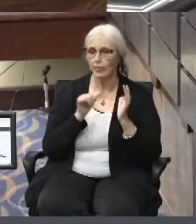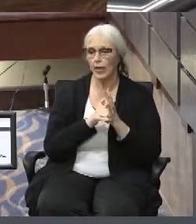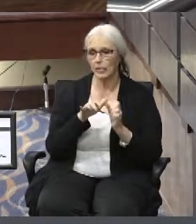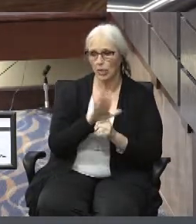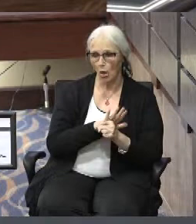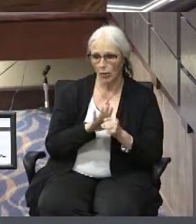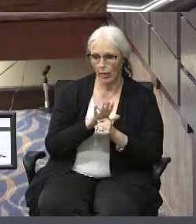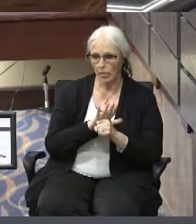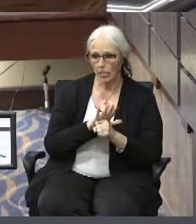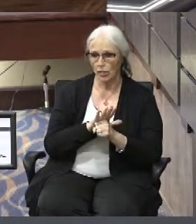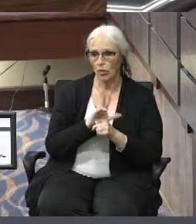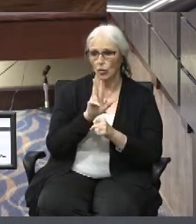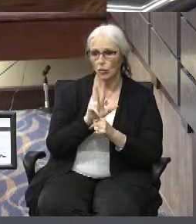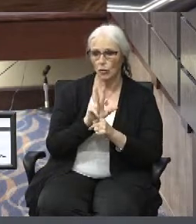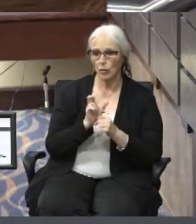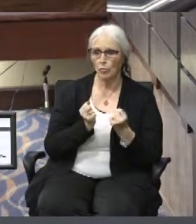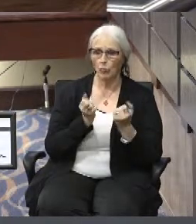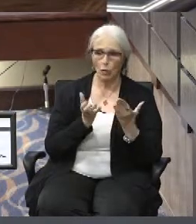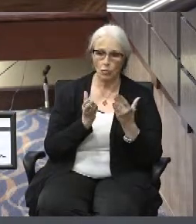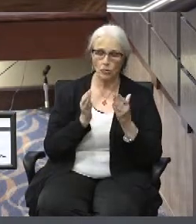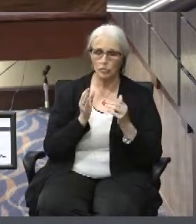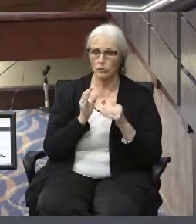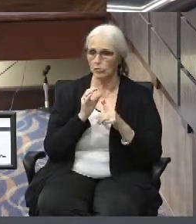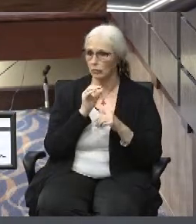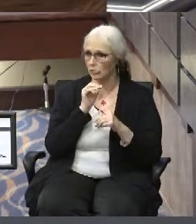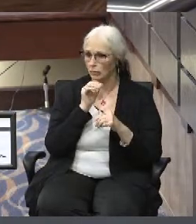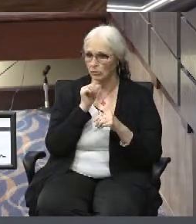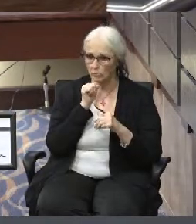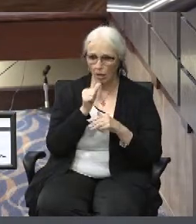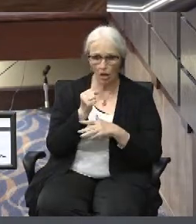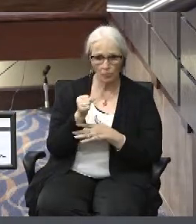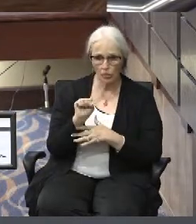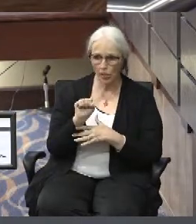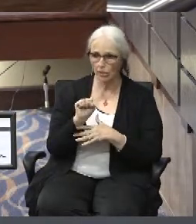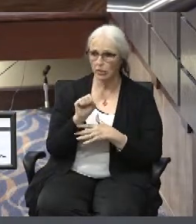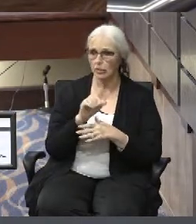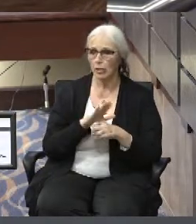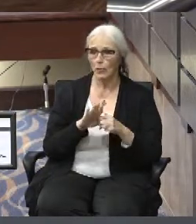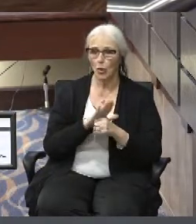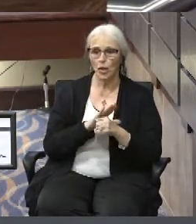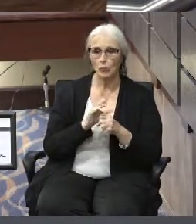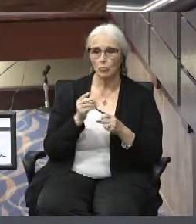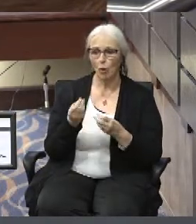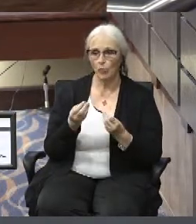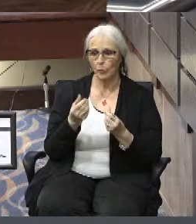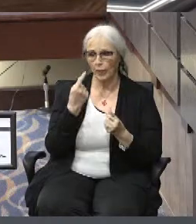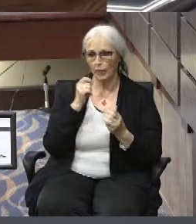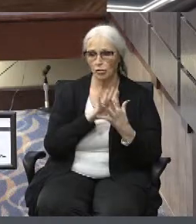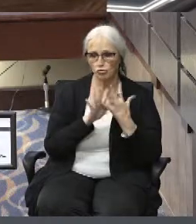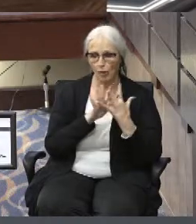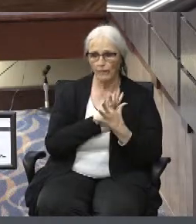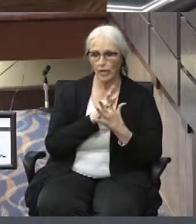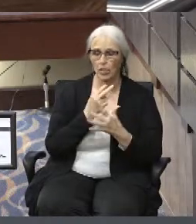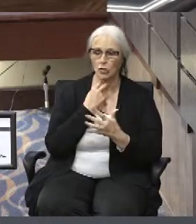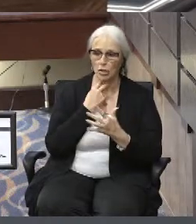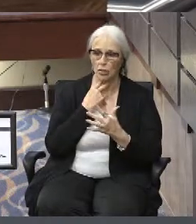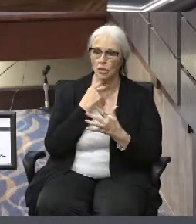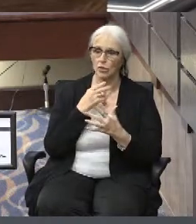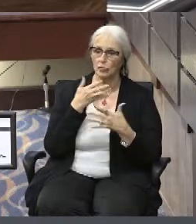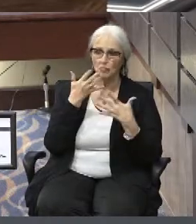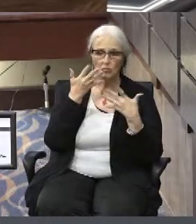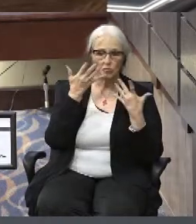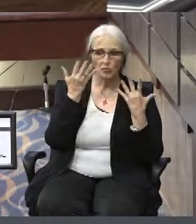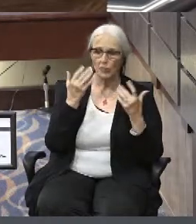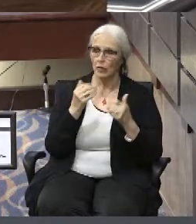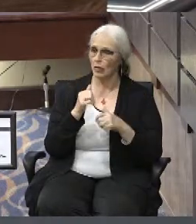located. 3, the proposed use will not be more objectionable to neighboring properties because of traffic congestion, noise, fumes, vibrations, or